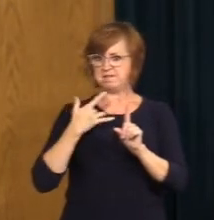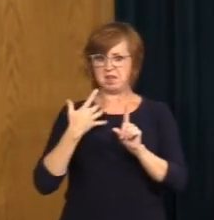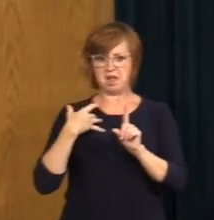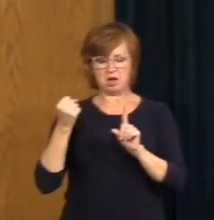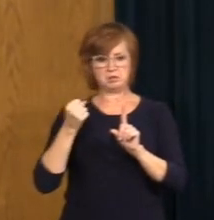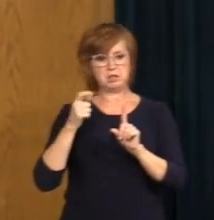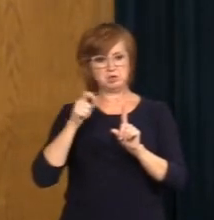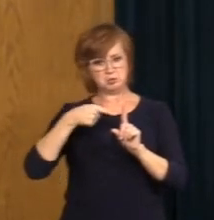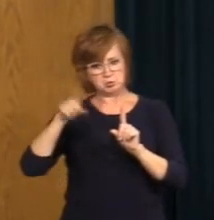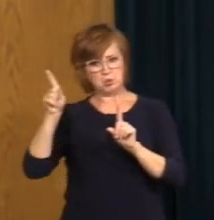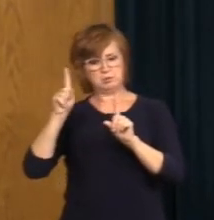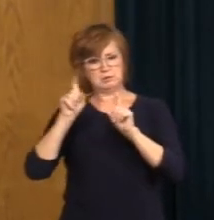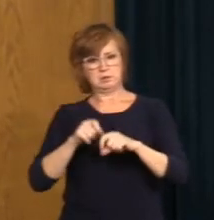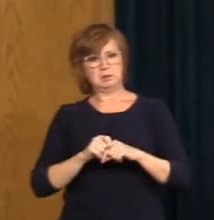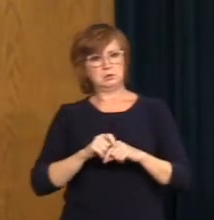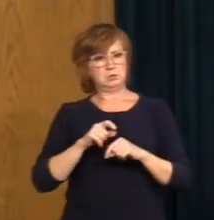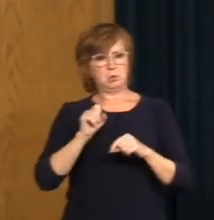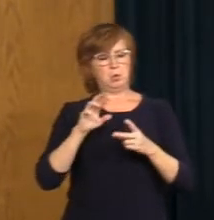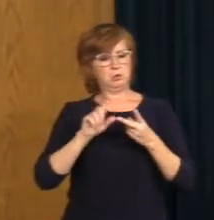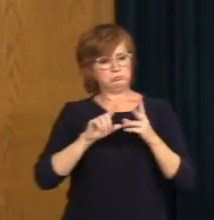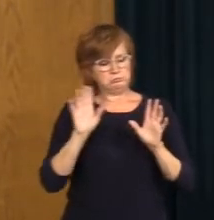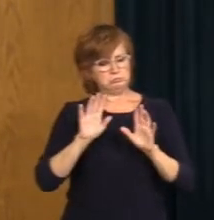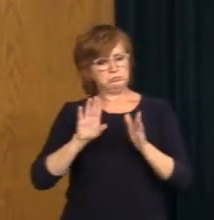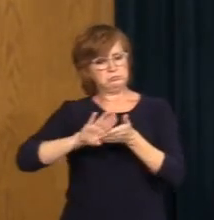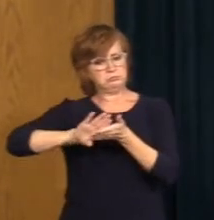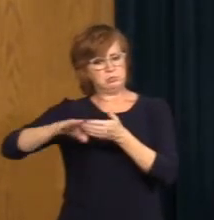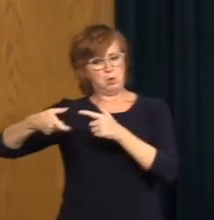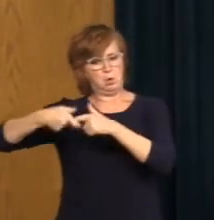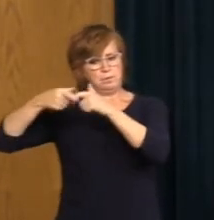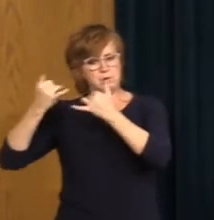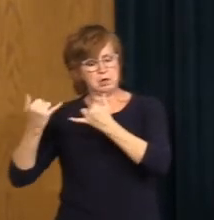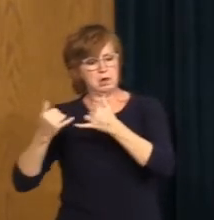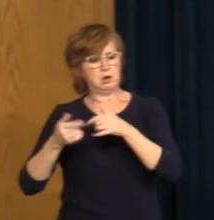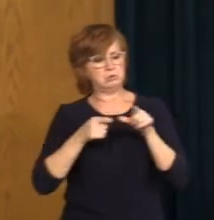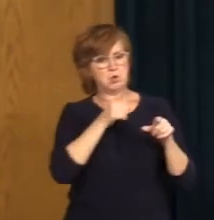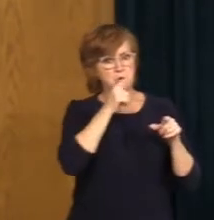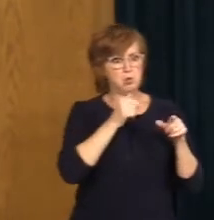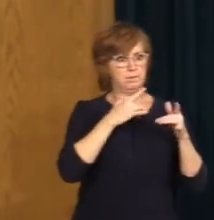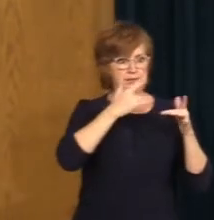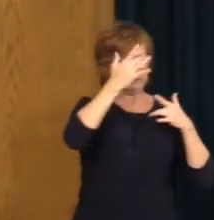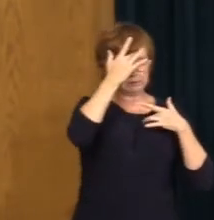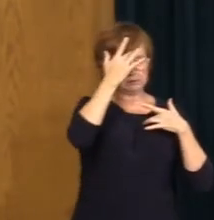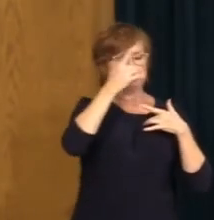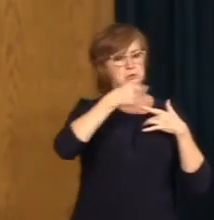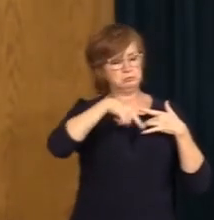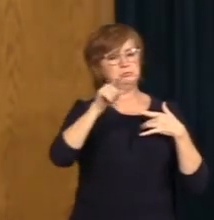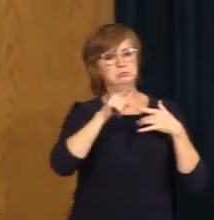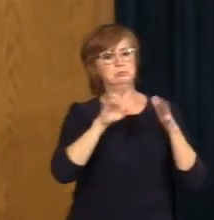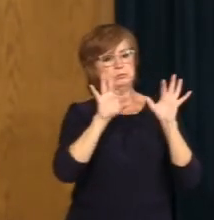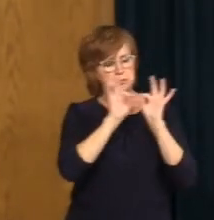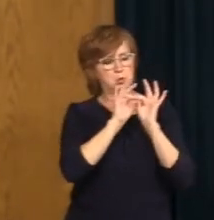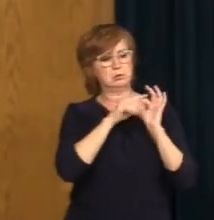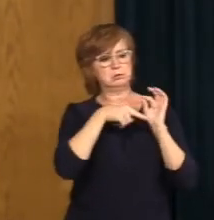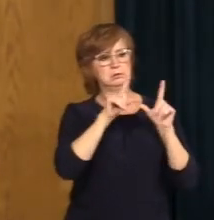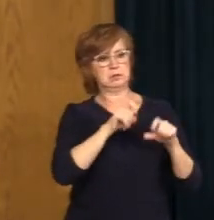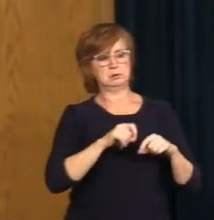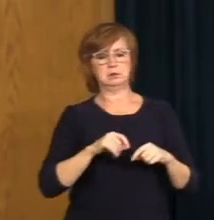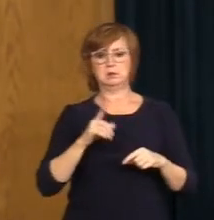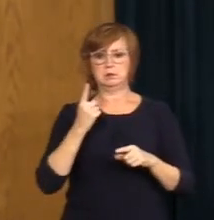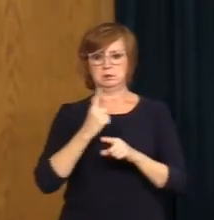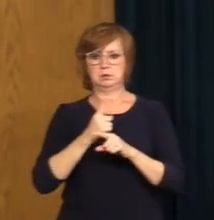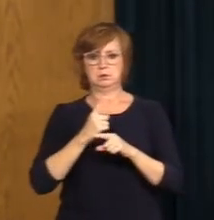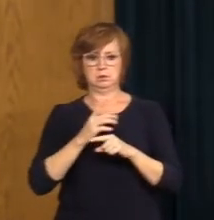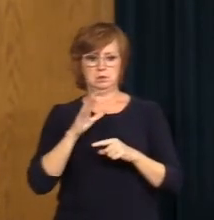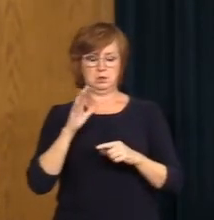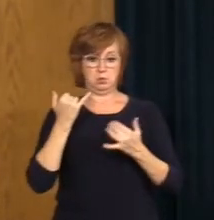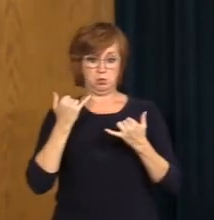now we have sufficient testing capacity, and of course, if anyone has symptoms, testing is really important to inform you